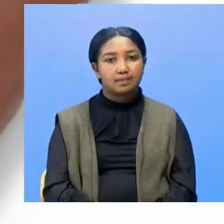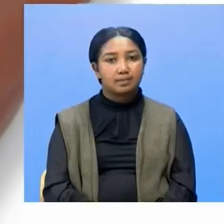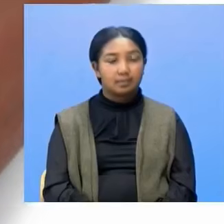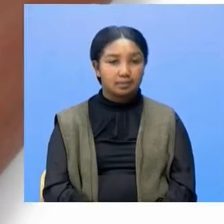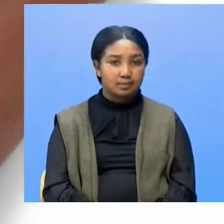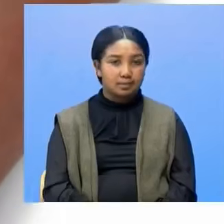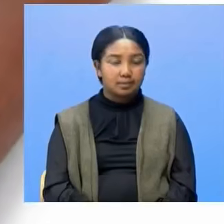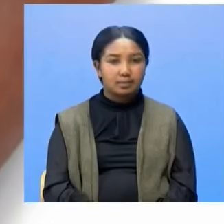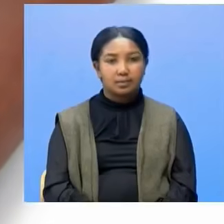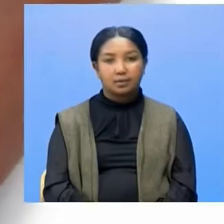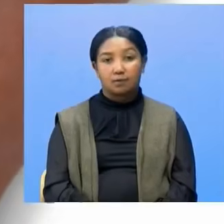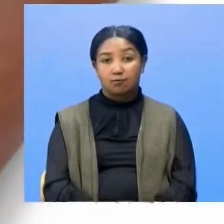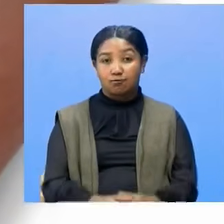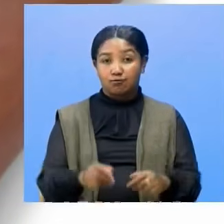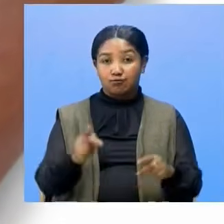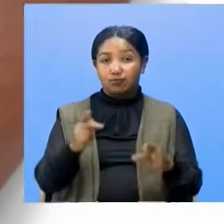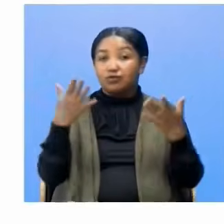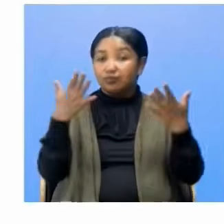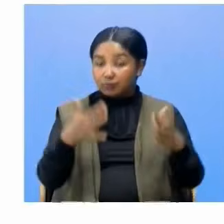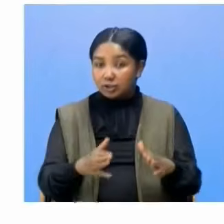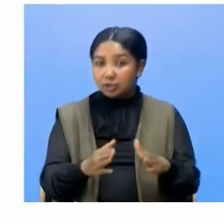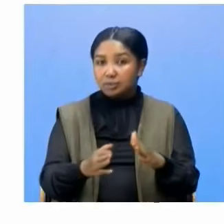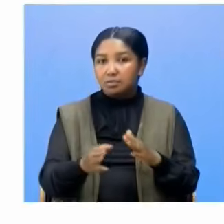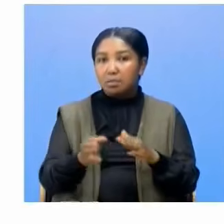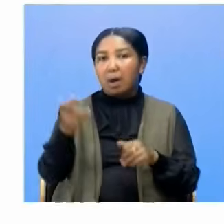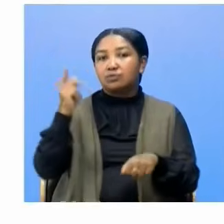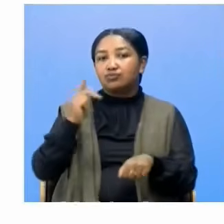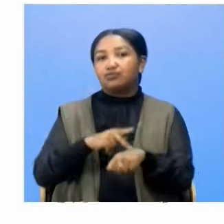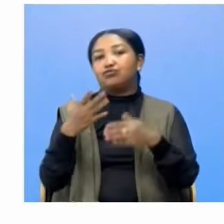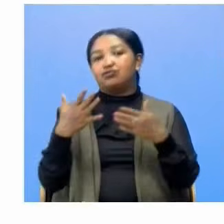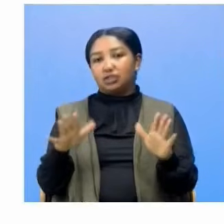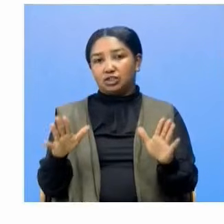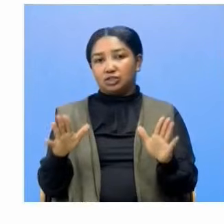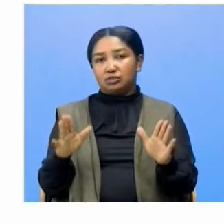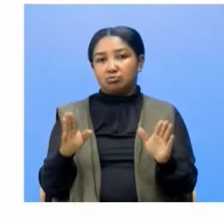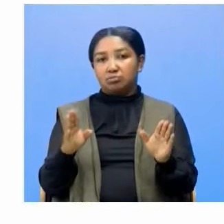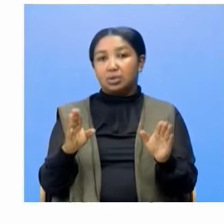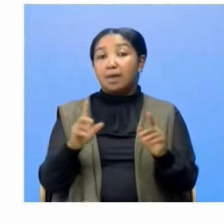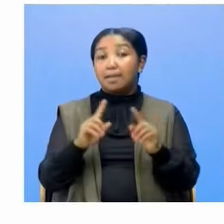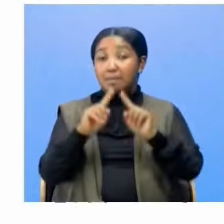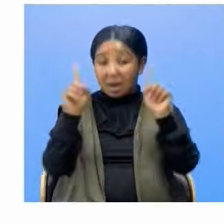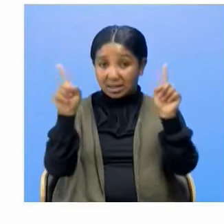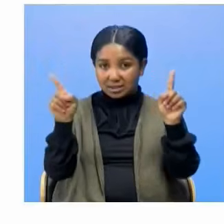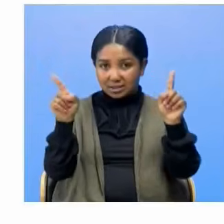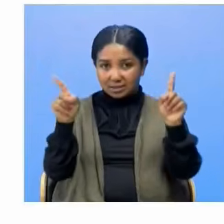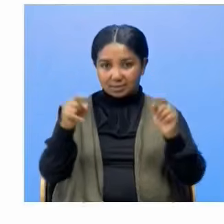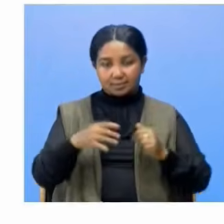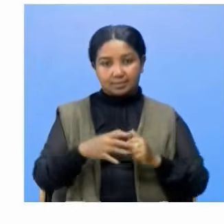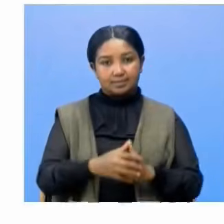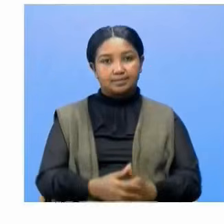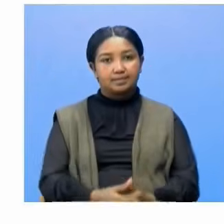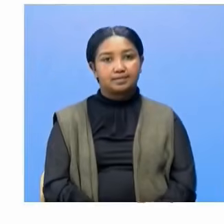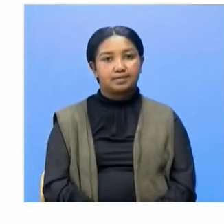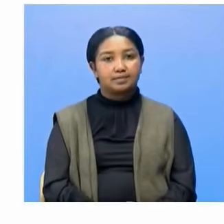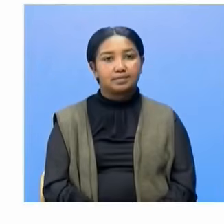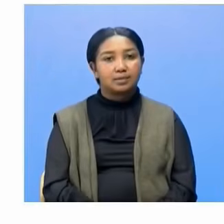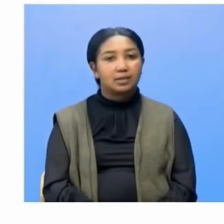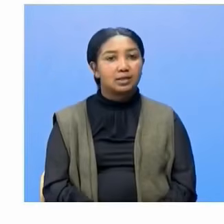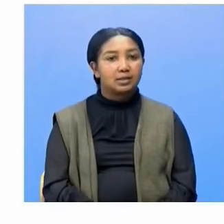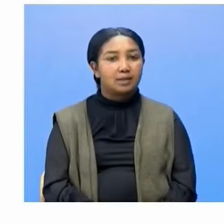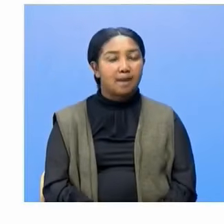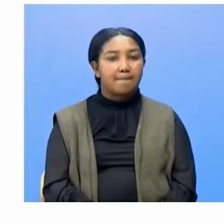Okay? For an action that happened someday in the past, but the